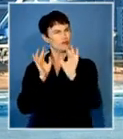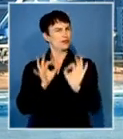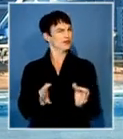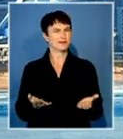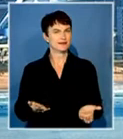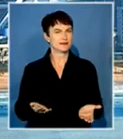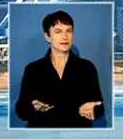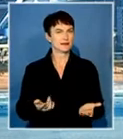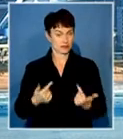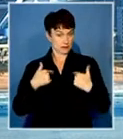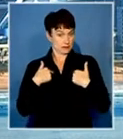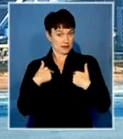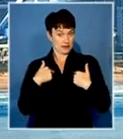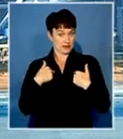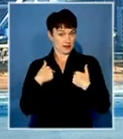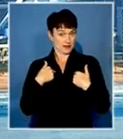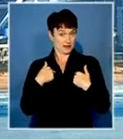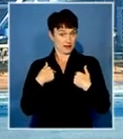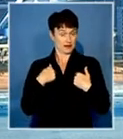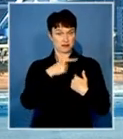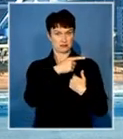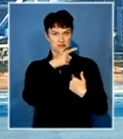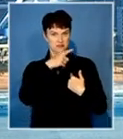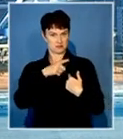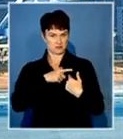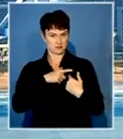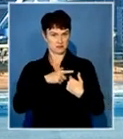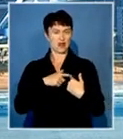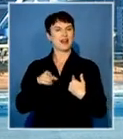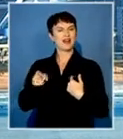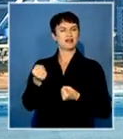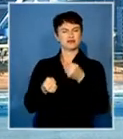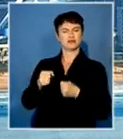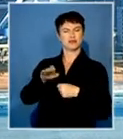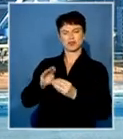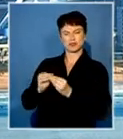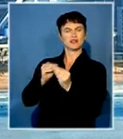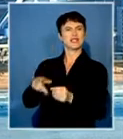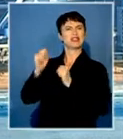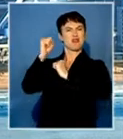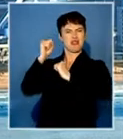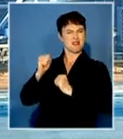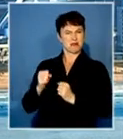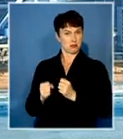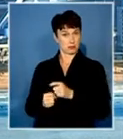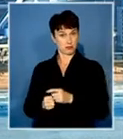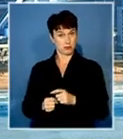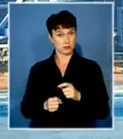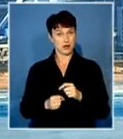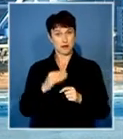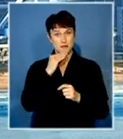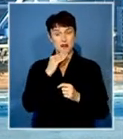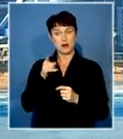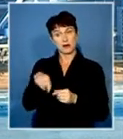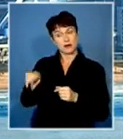We don't actually find that you mentioned after the automotive strikes, there was no move on the part of any of the